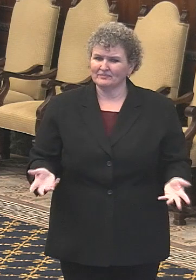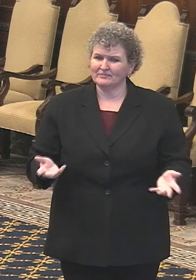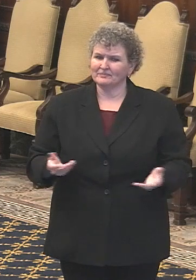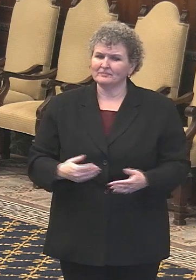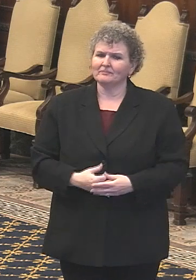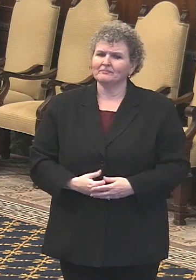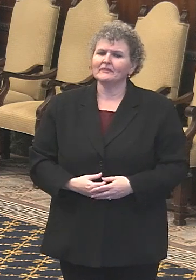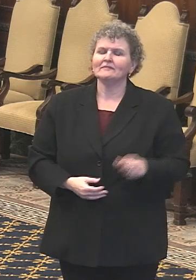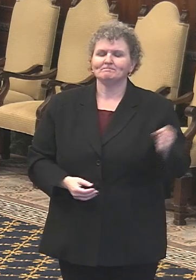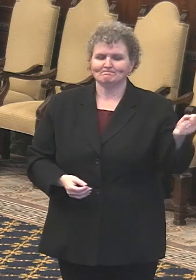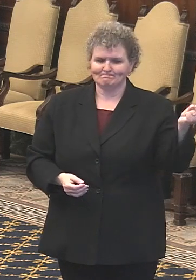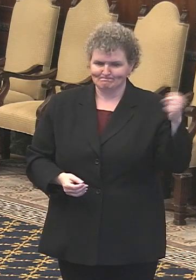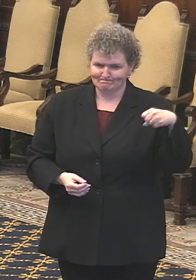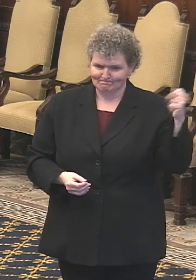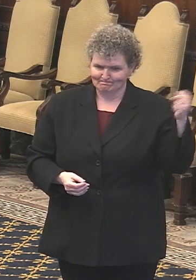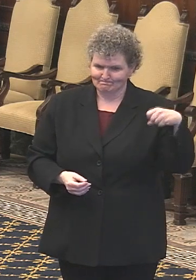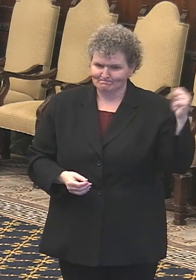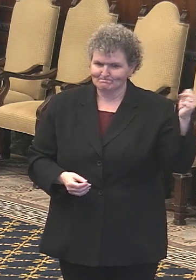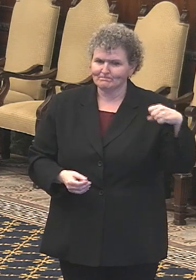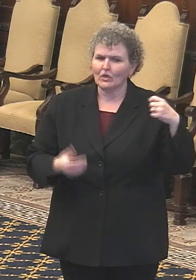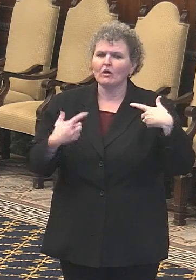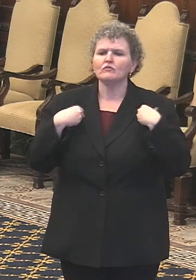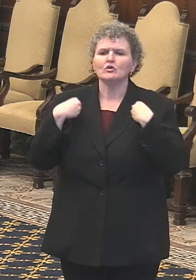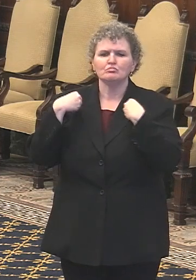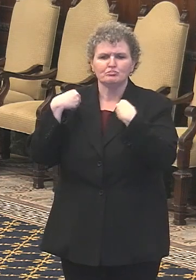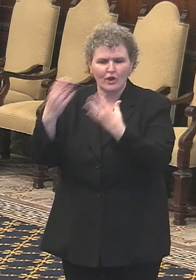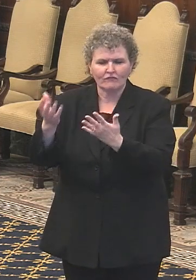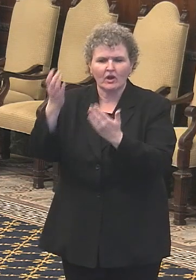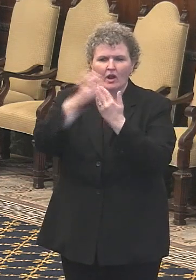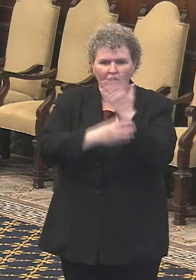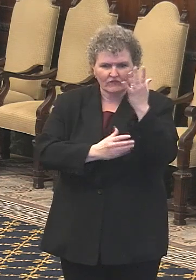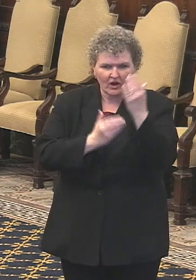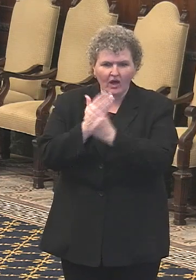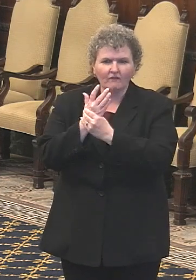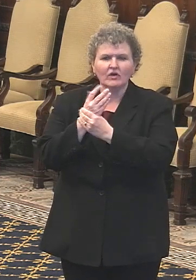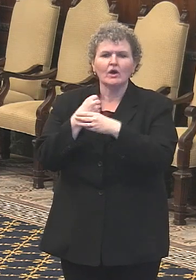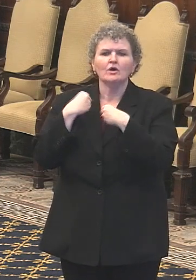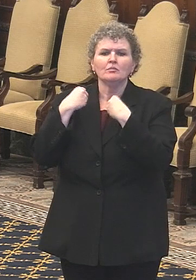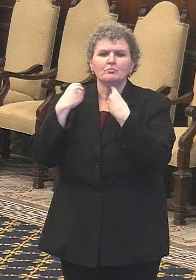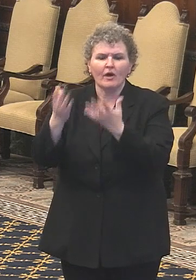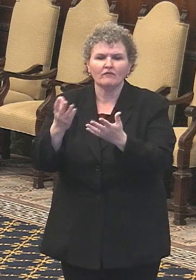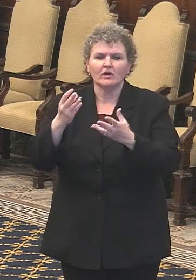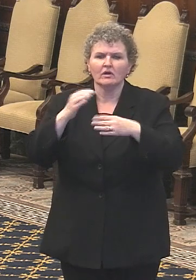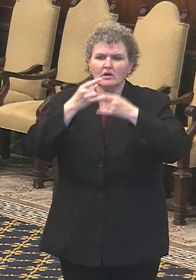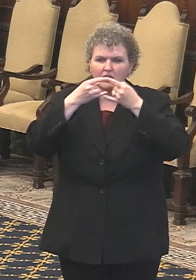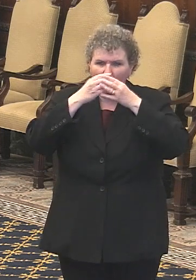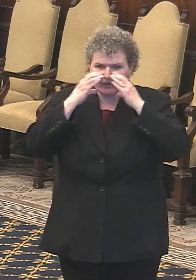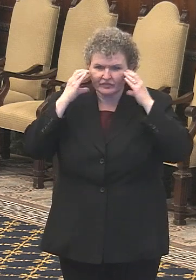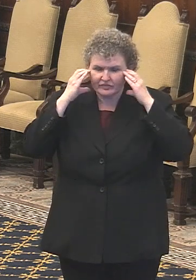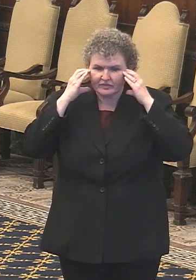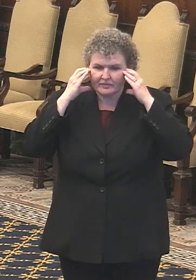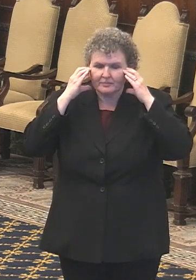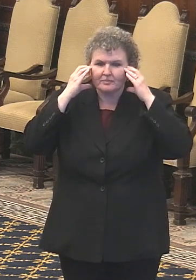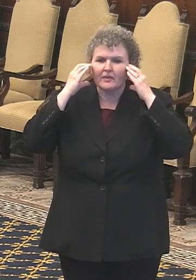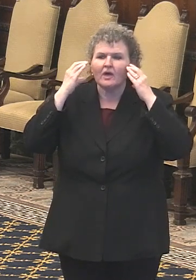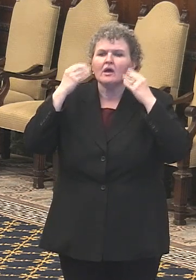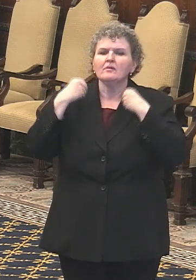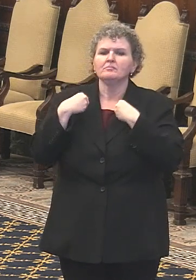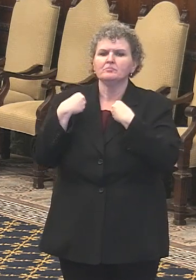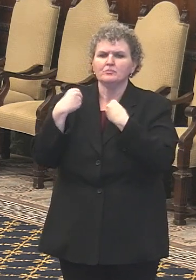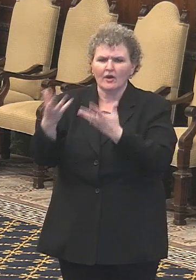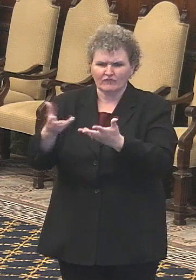Yes. So sanitation workers are provided gloves and cloth masks for all sanitation workers. That's been distributed